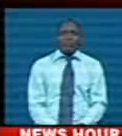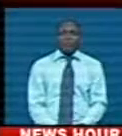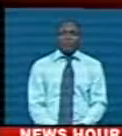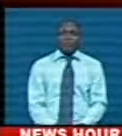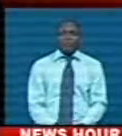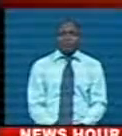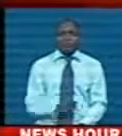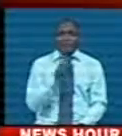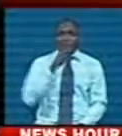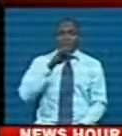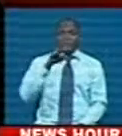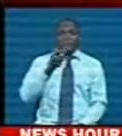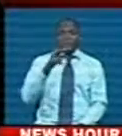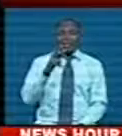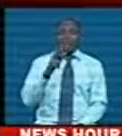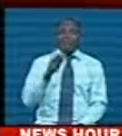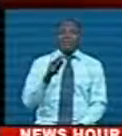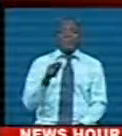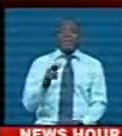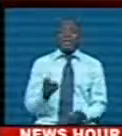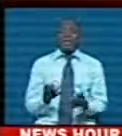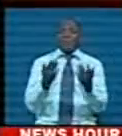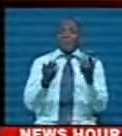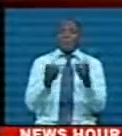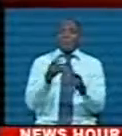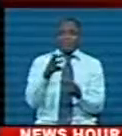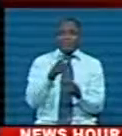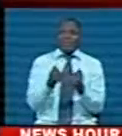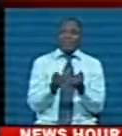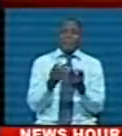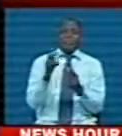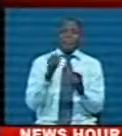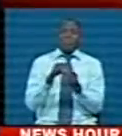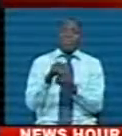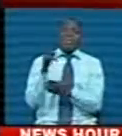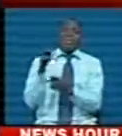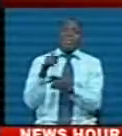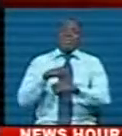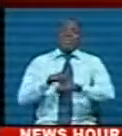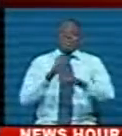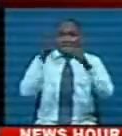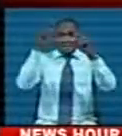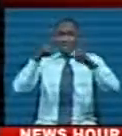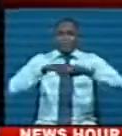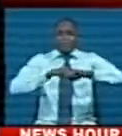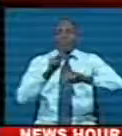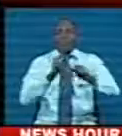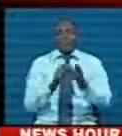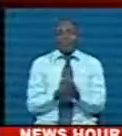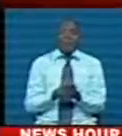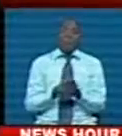On that fateful day, a fire broke out at a filling station where people had sought shelter from heavy rains that